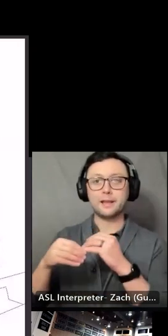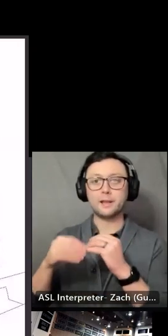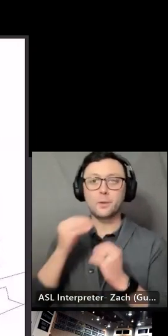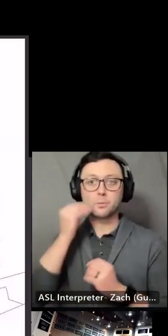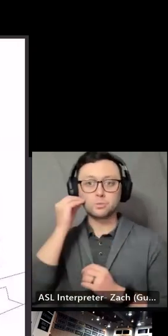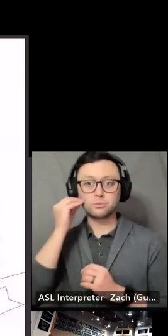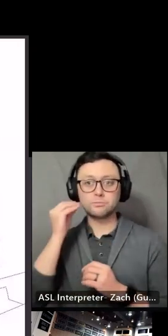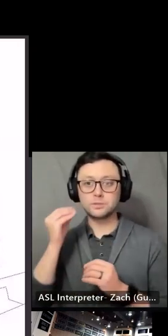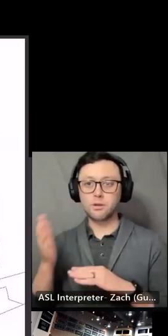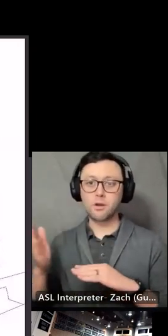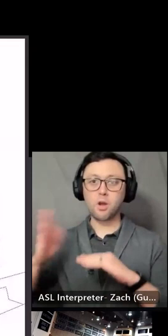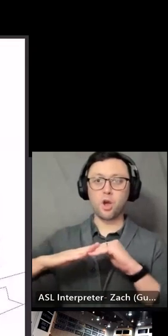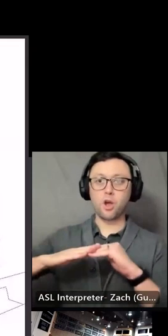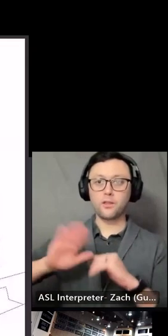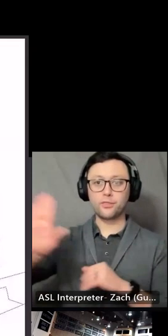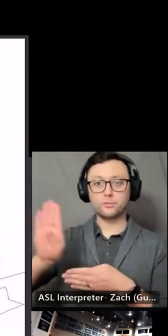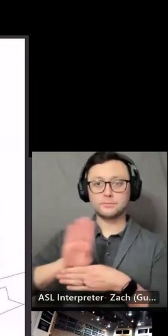why not?